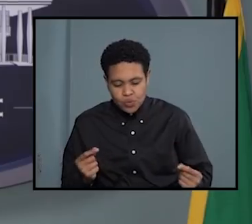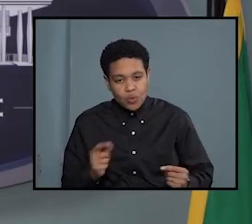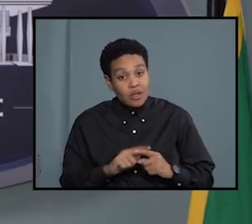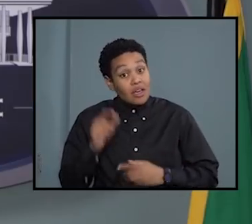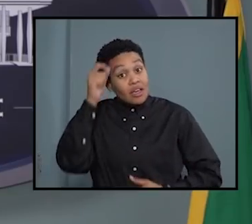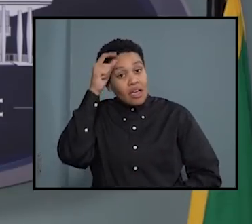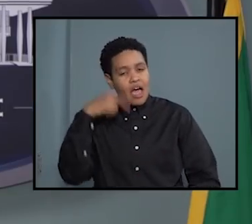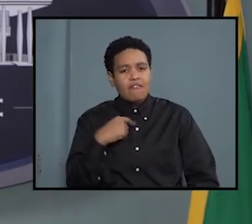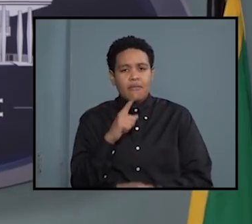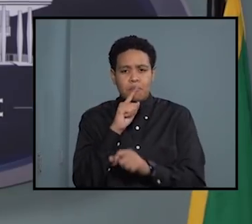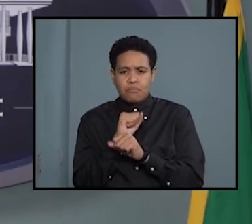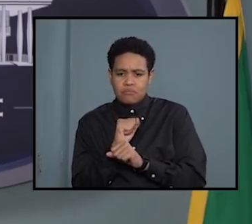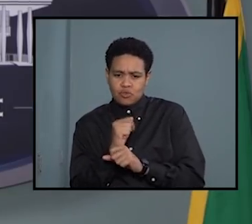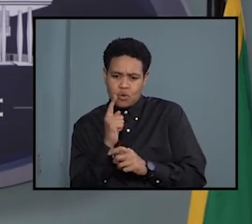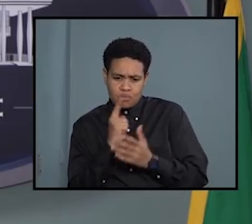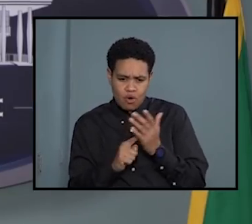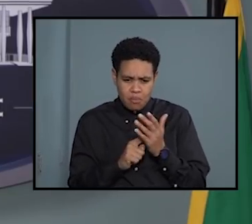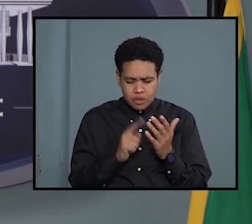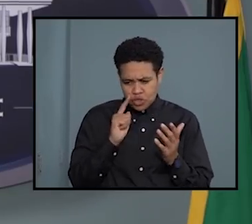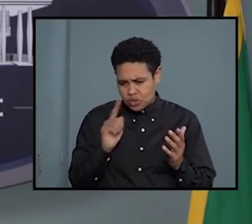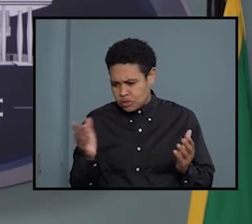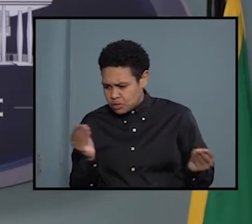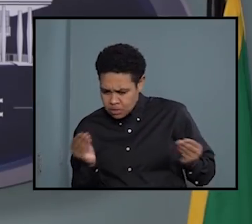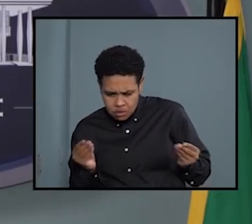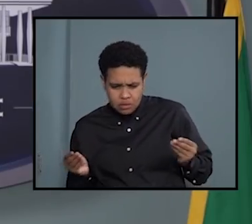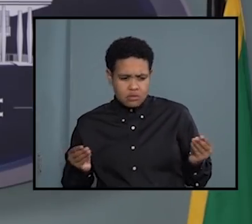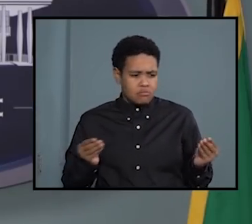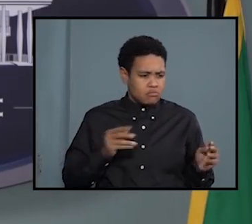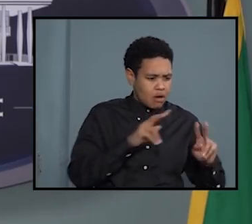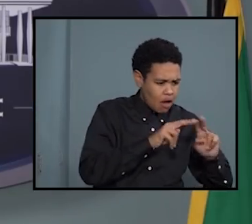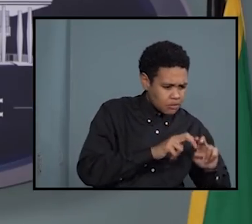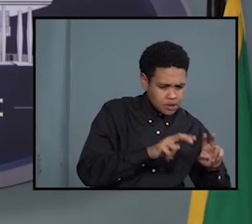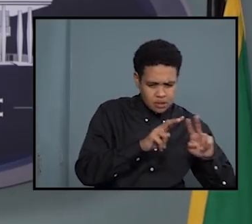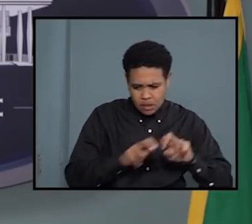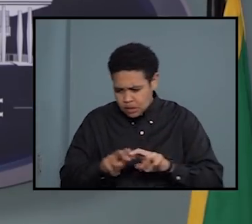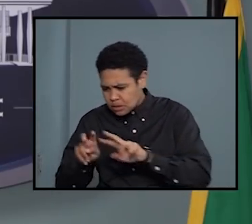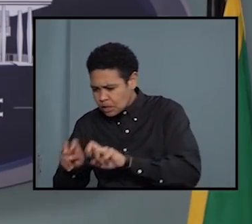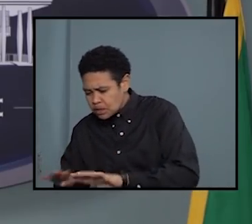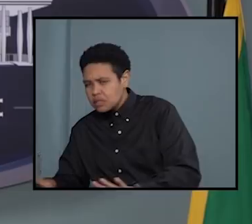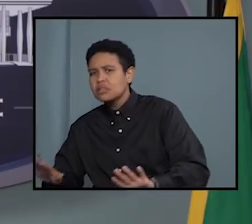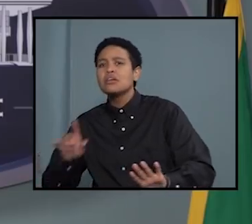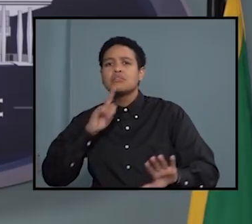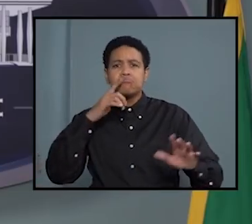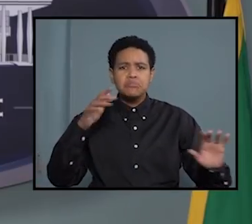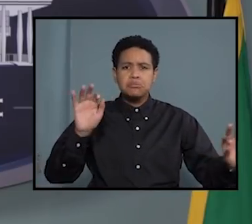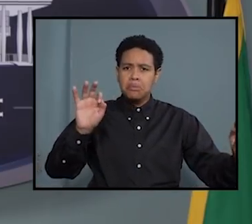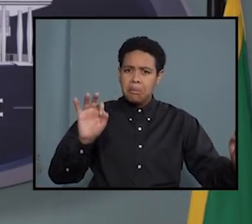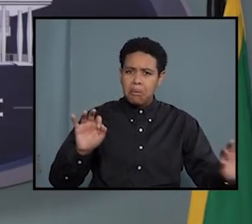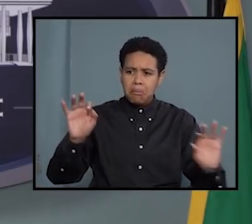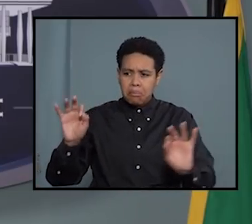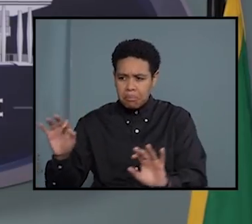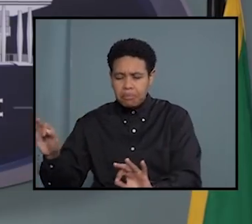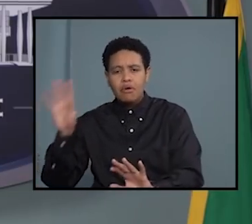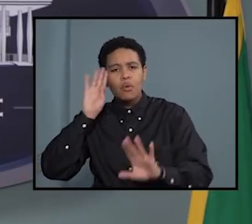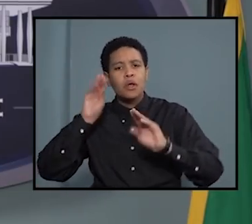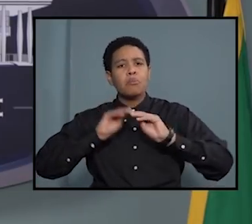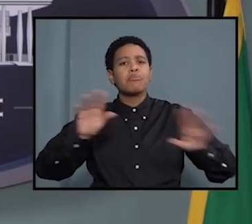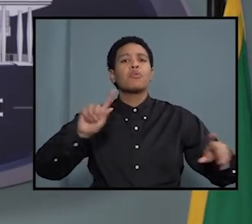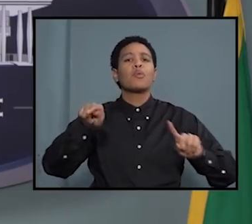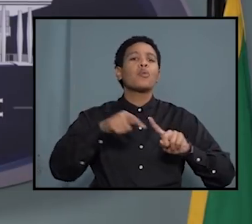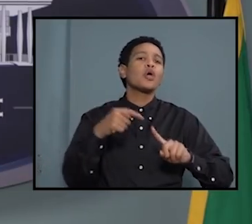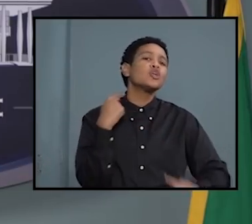they are properly checked and cross-checked and assessed, and they will be released on June